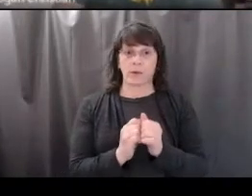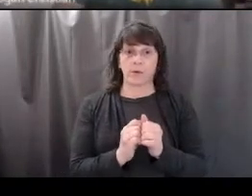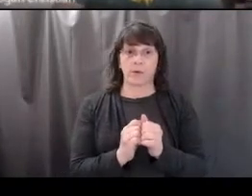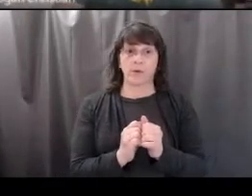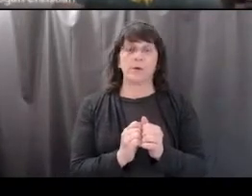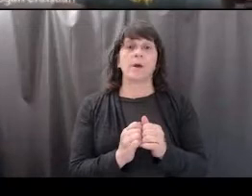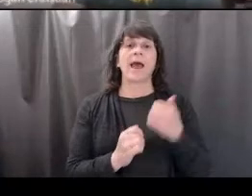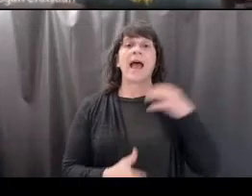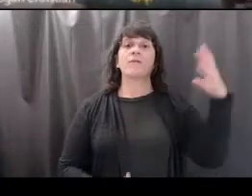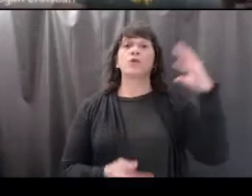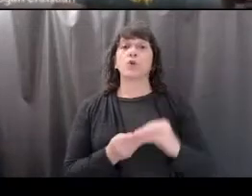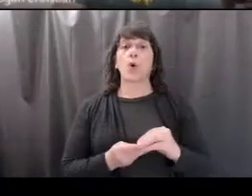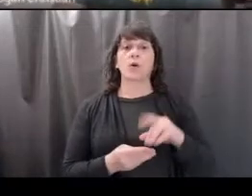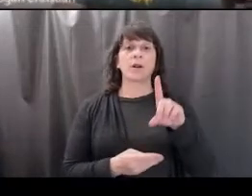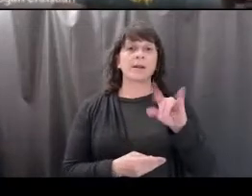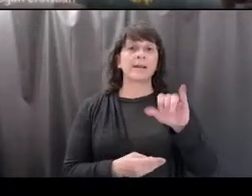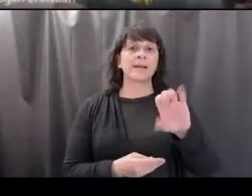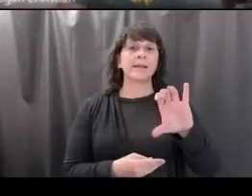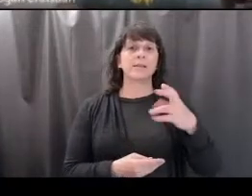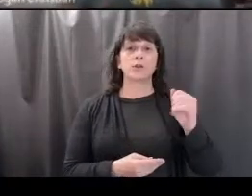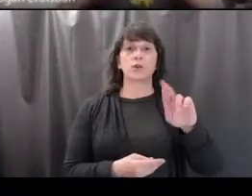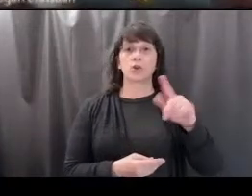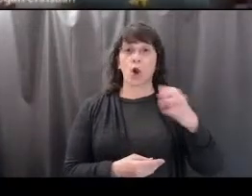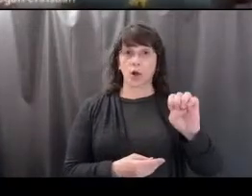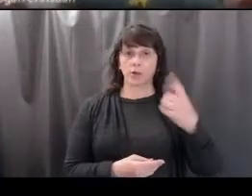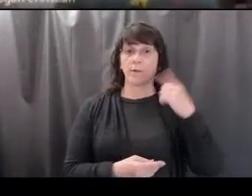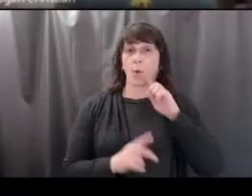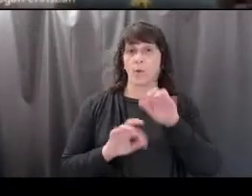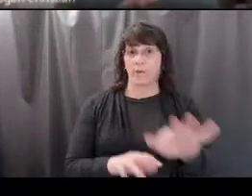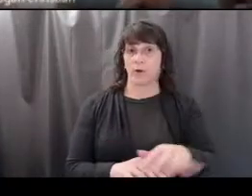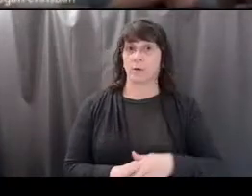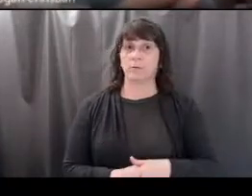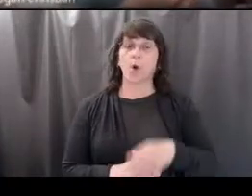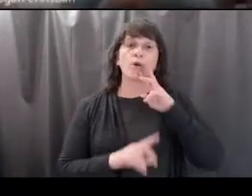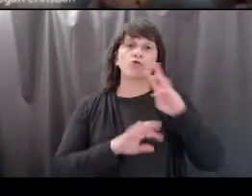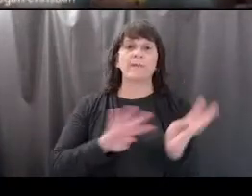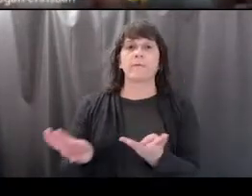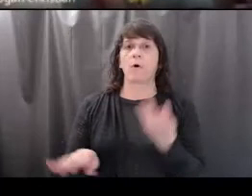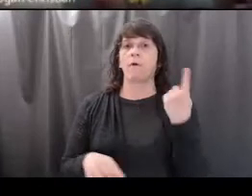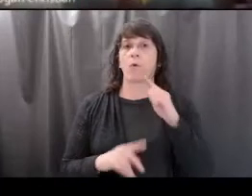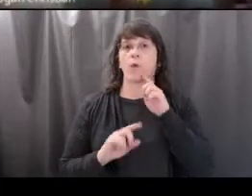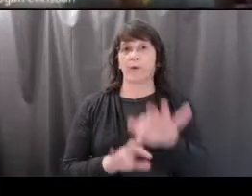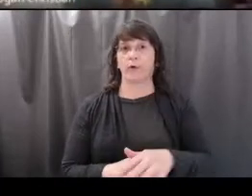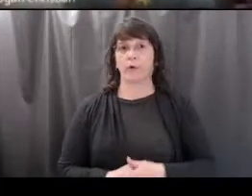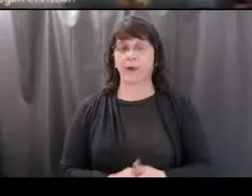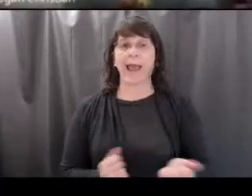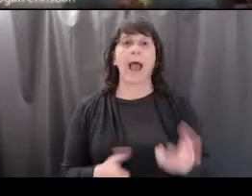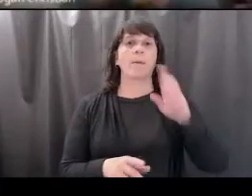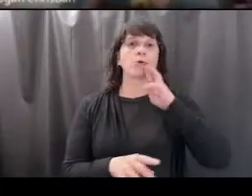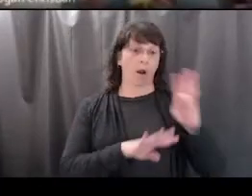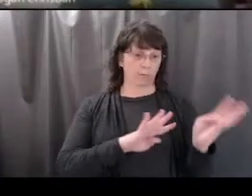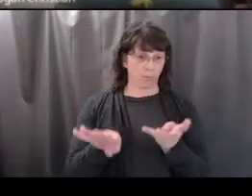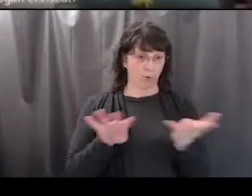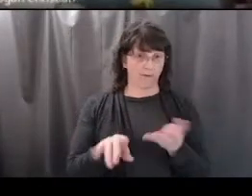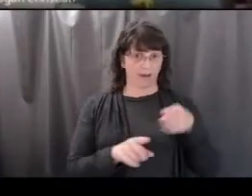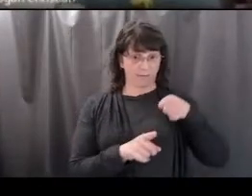you get the total discharge of the river or the stream flow of the river. How much water is moving past a certain point